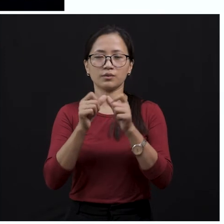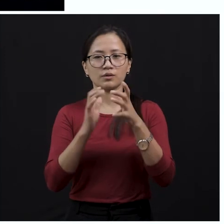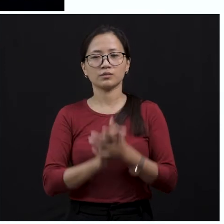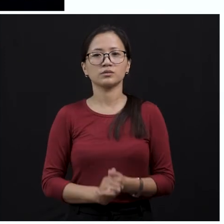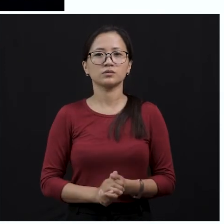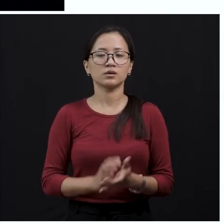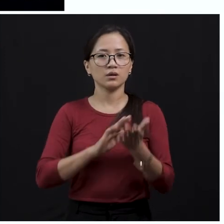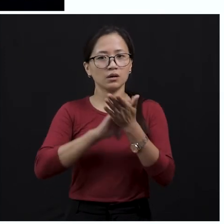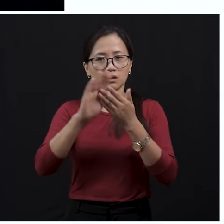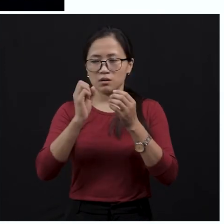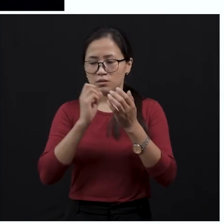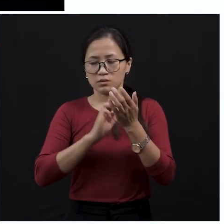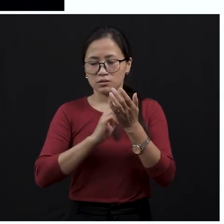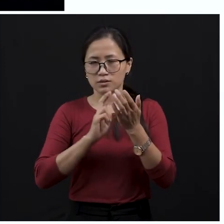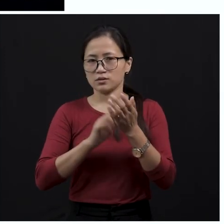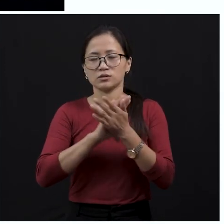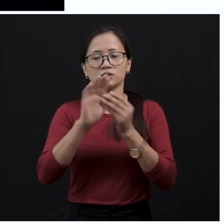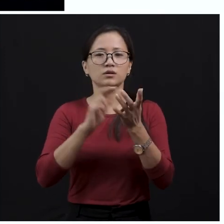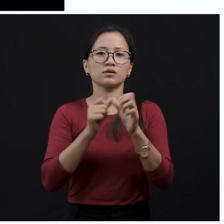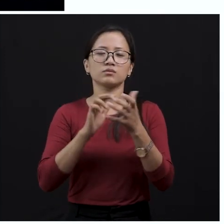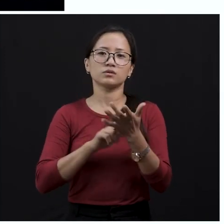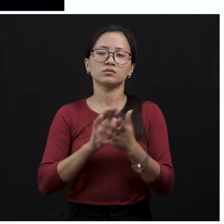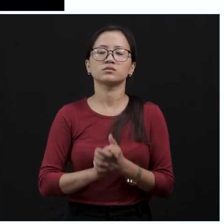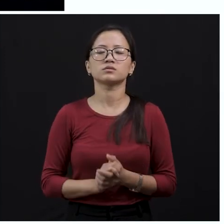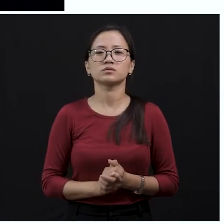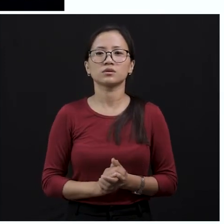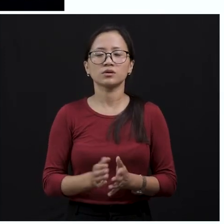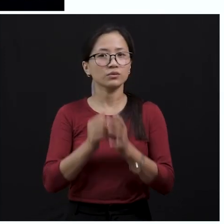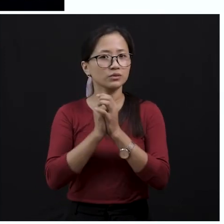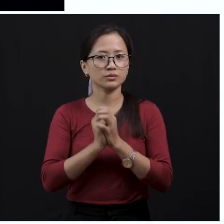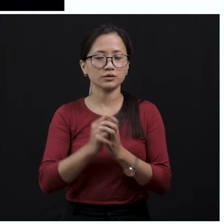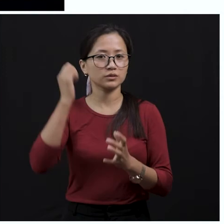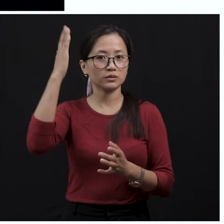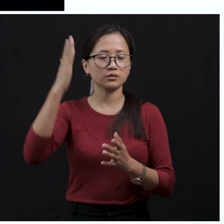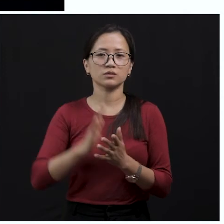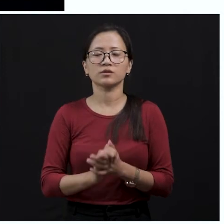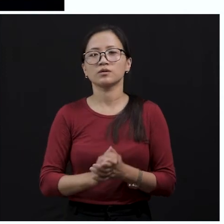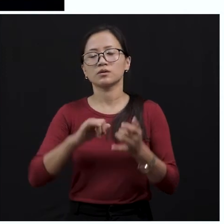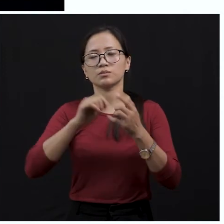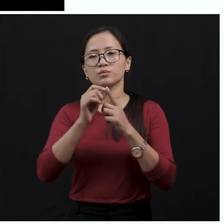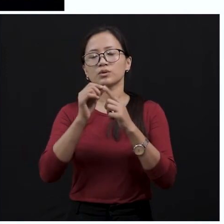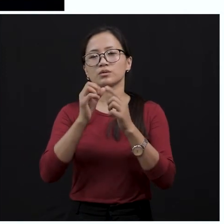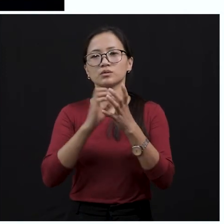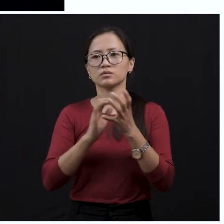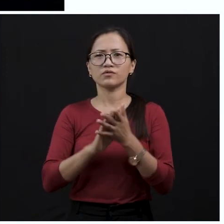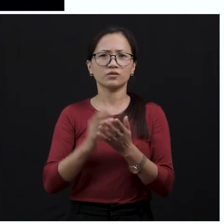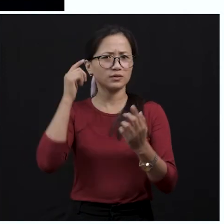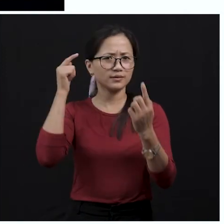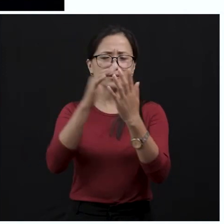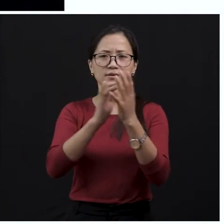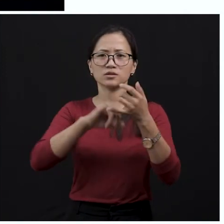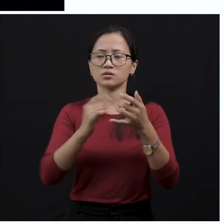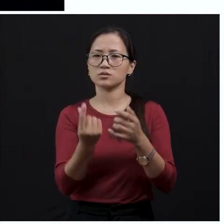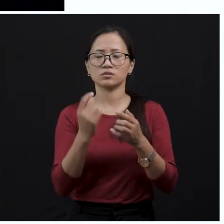Mohenjo-daro, they also believed in gods, and they worshiped these gods for prosperity, for success,